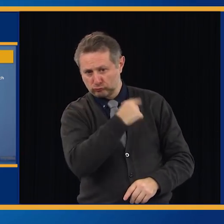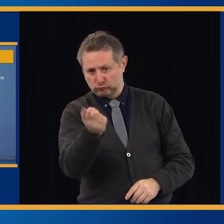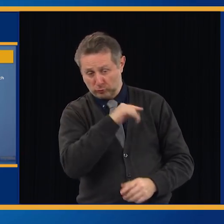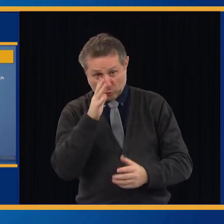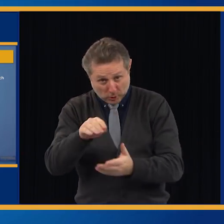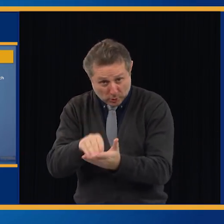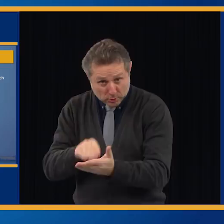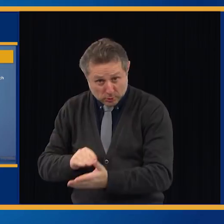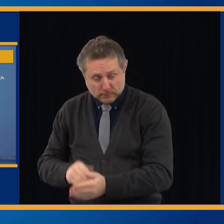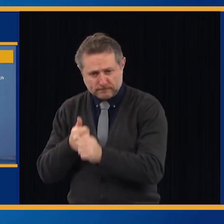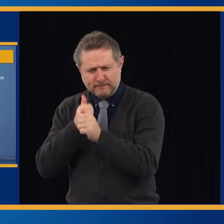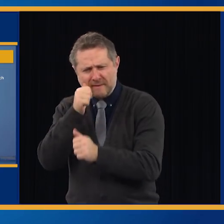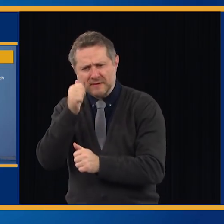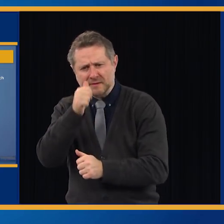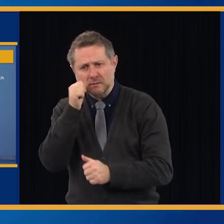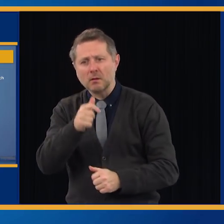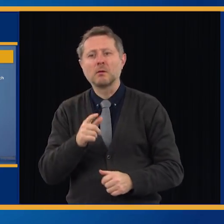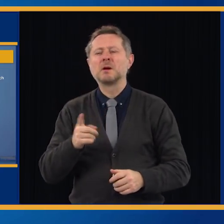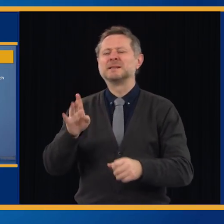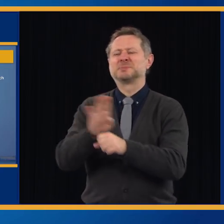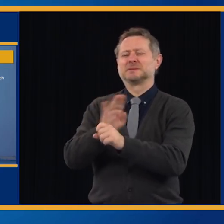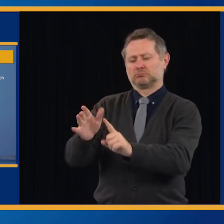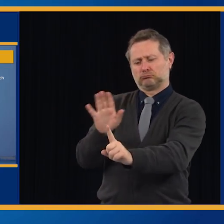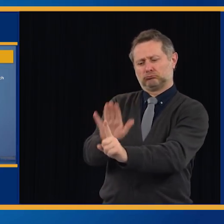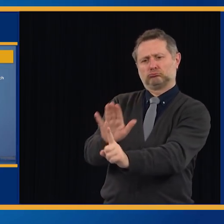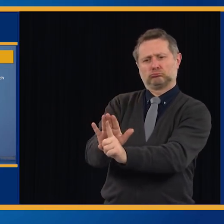businesses to decide also.